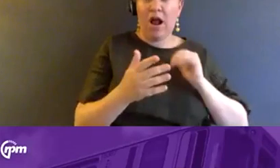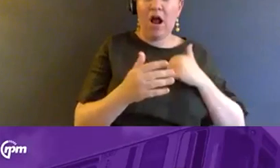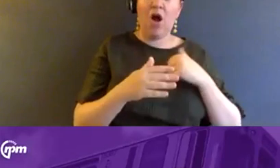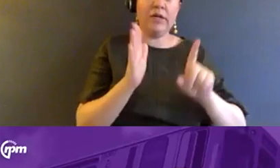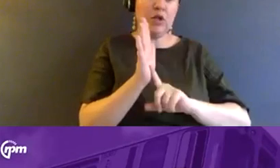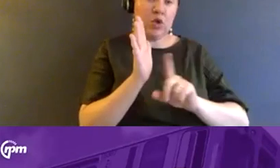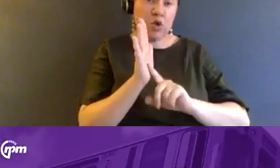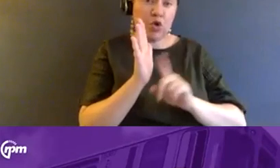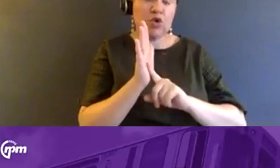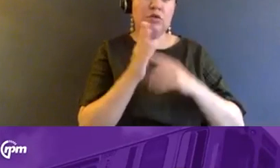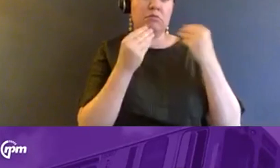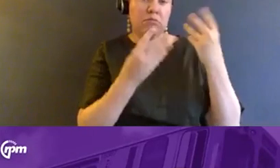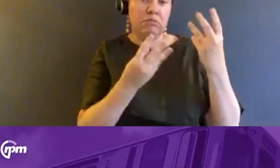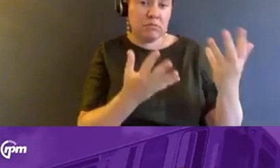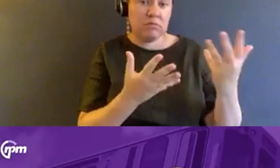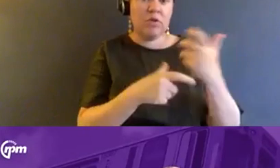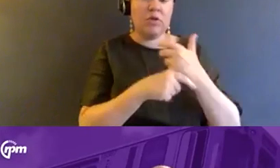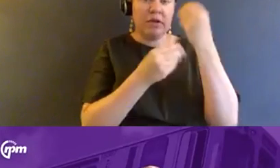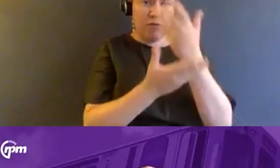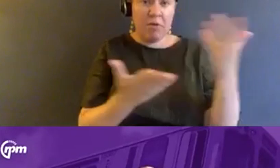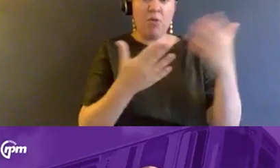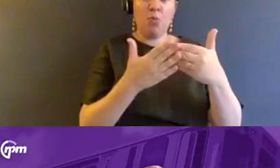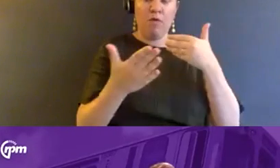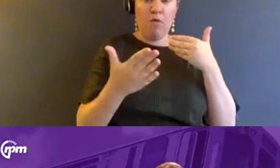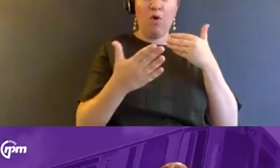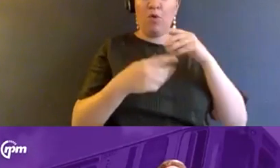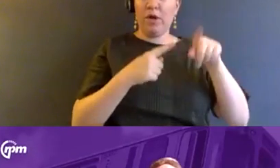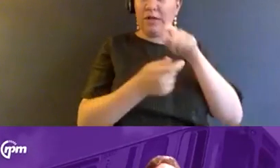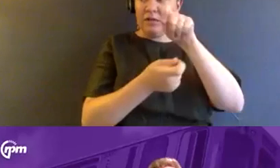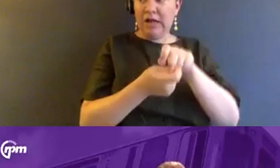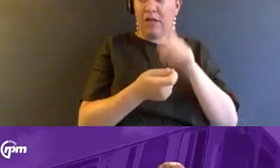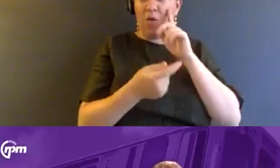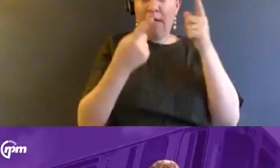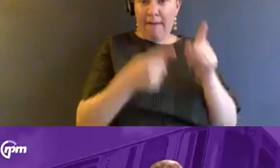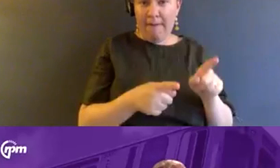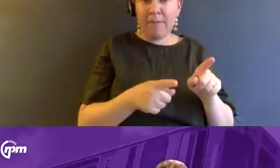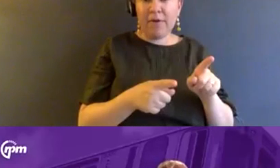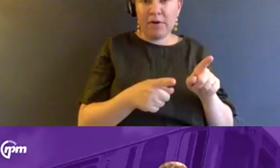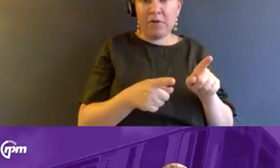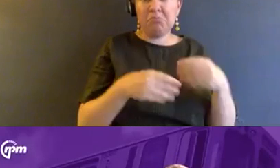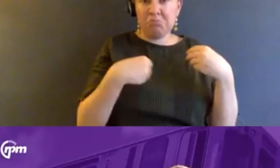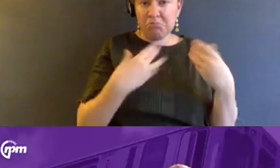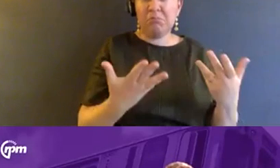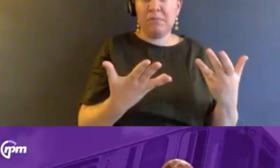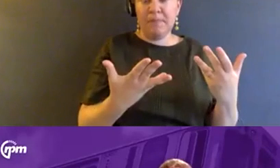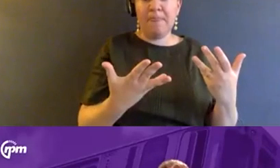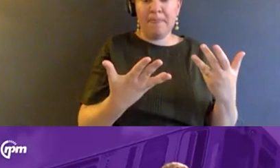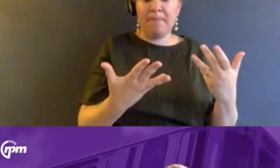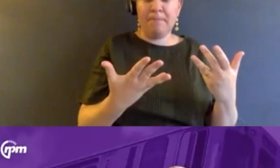get updates in advance of when exactly that's going to occur. We'll be providing